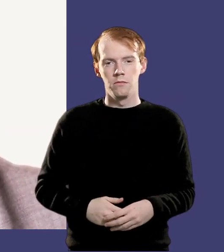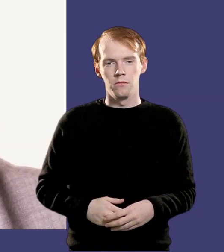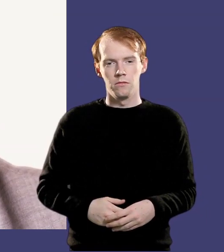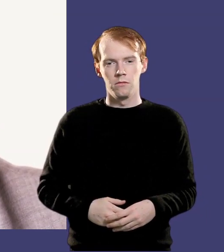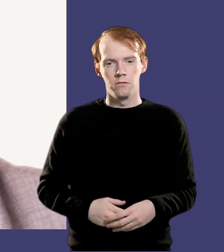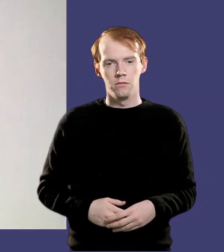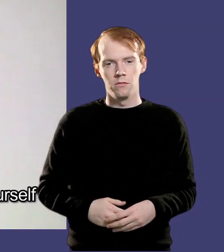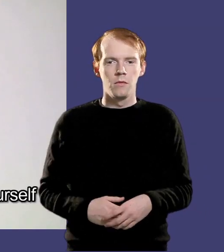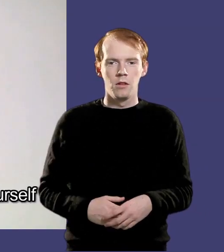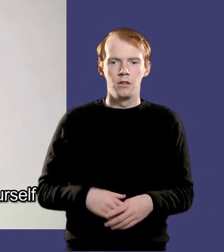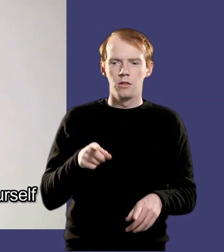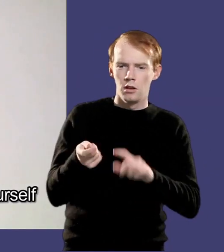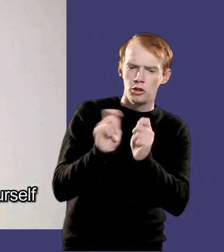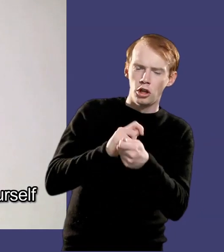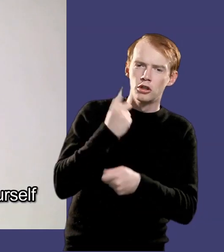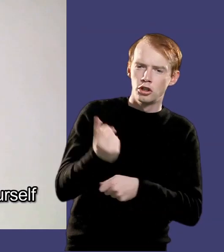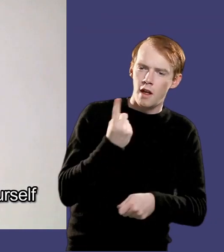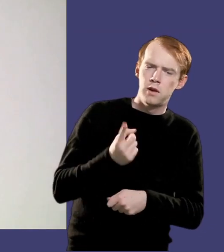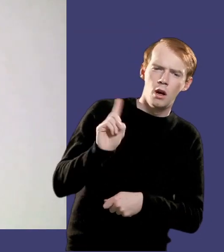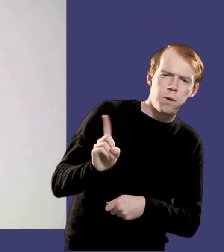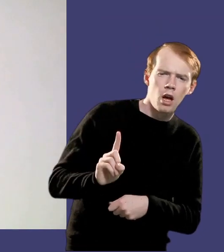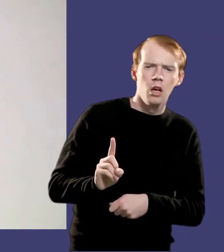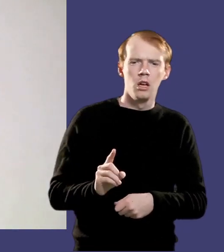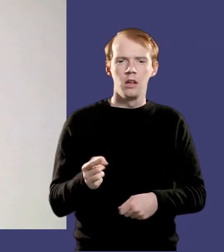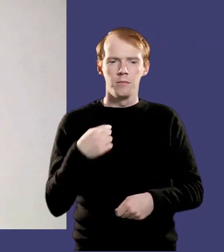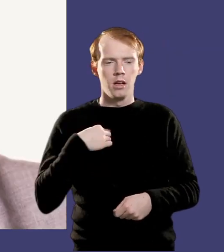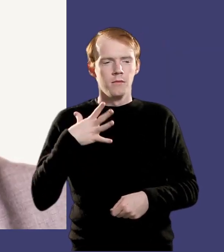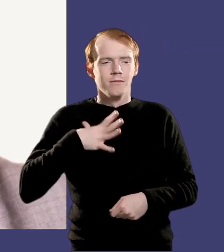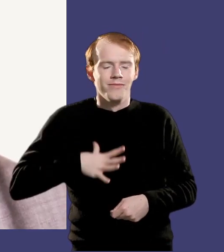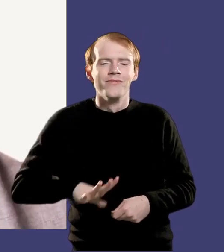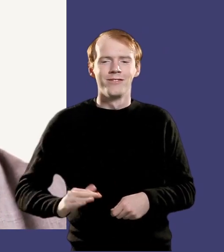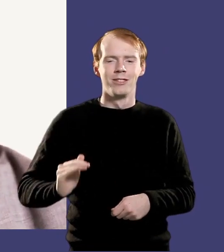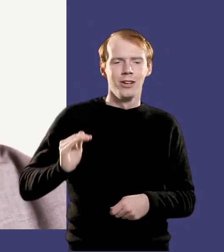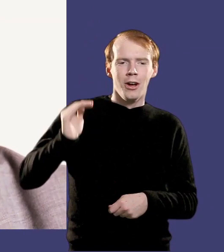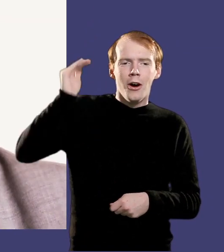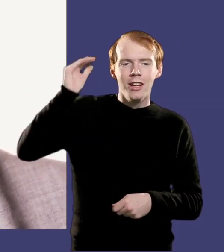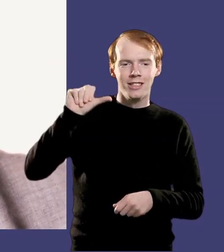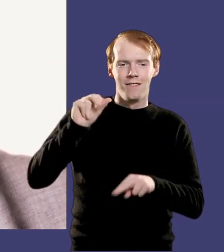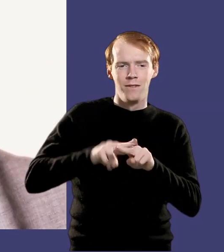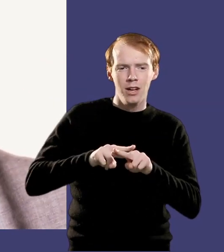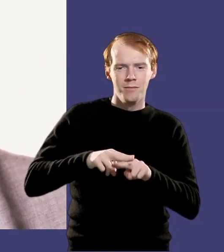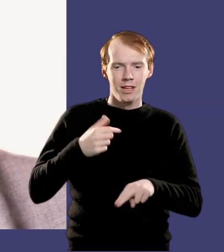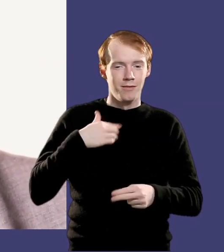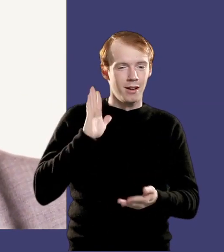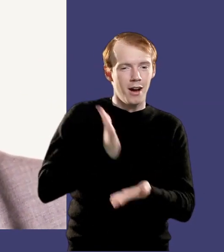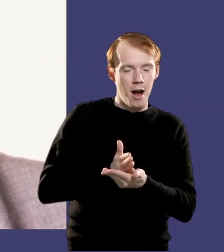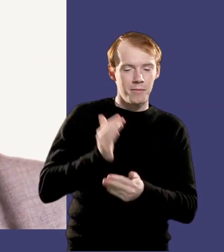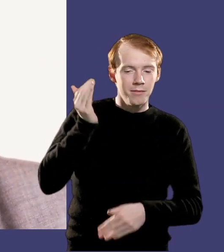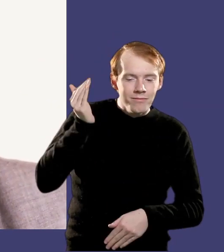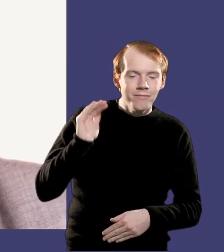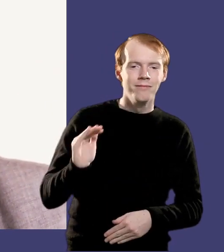lot of second-hand clothes shop. If you could change anything about yourself, what would it be? I think I'd probably make myself 6 foot